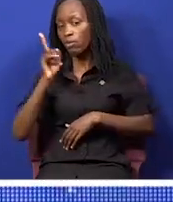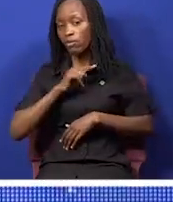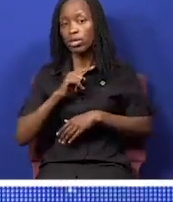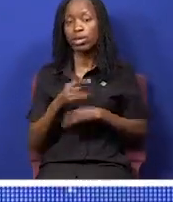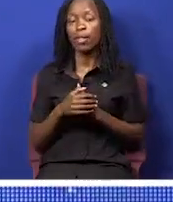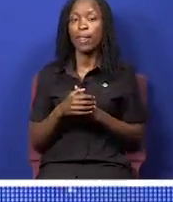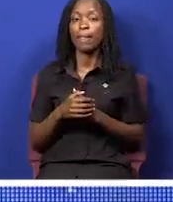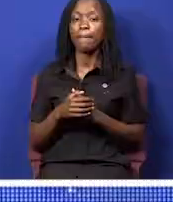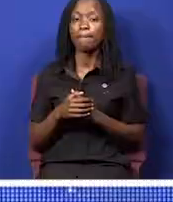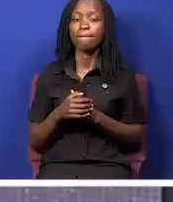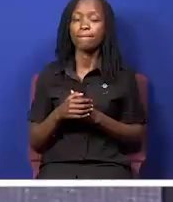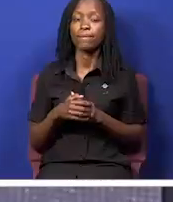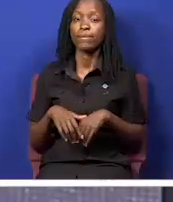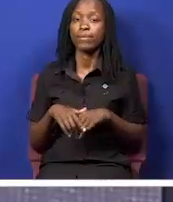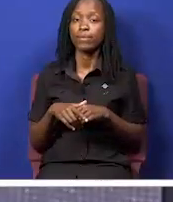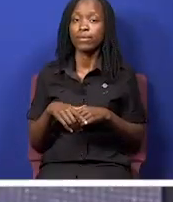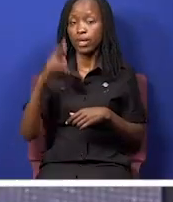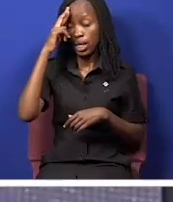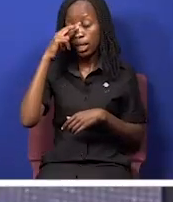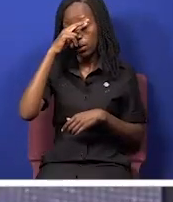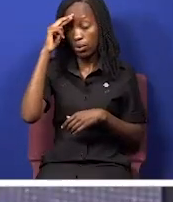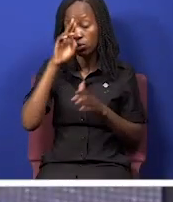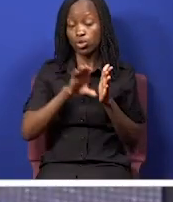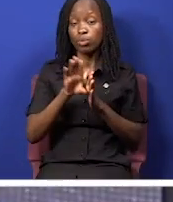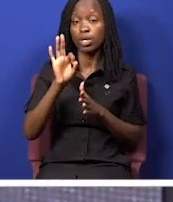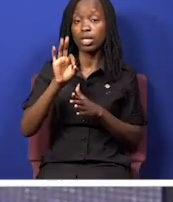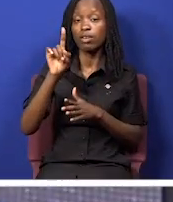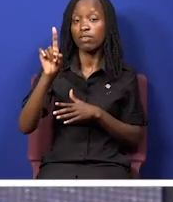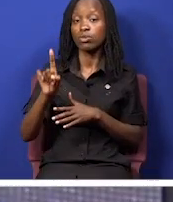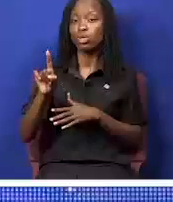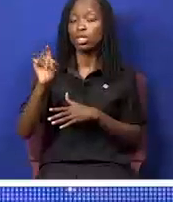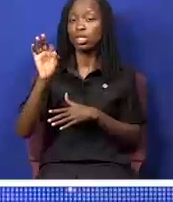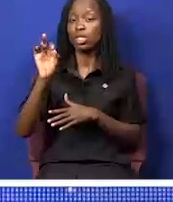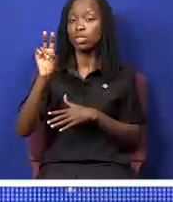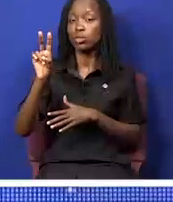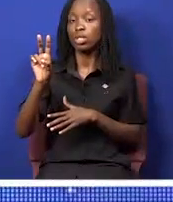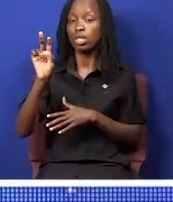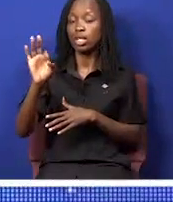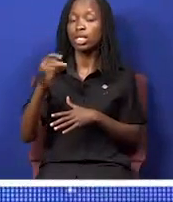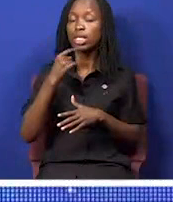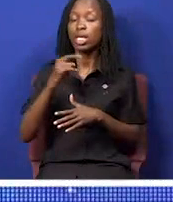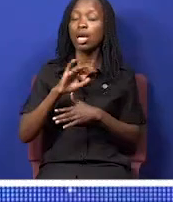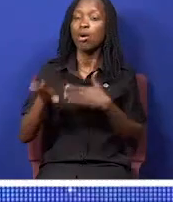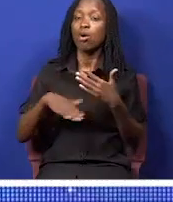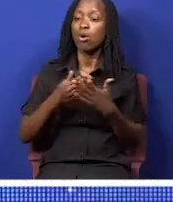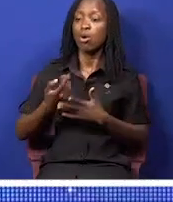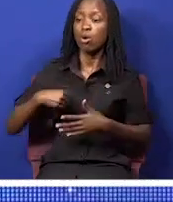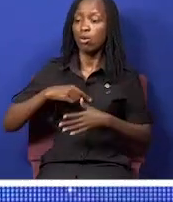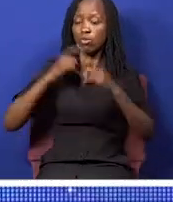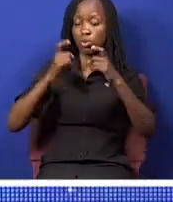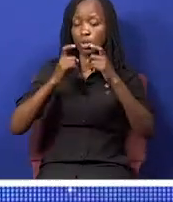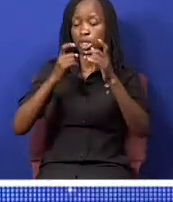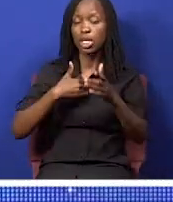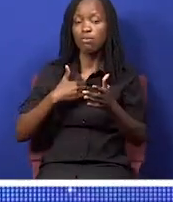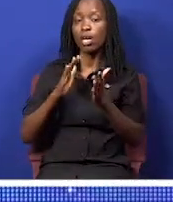of us to his own way. But also, Romans chapter 3, verse 23 tells us, that all of us have